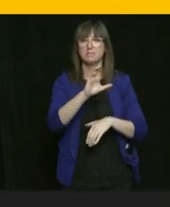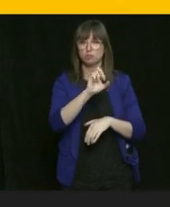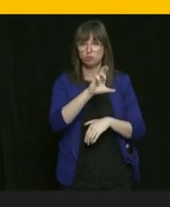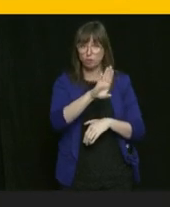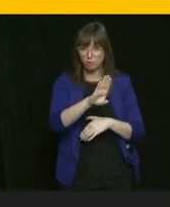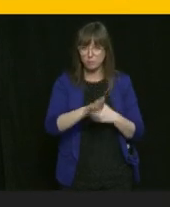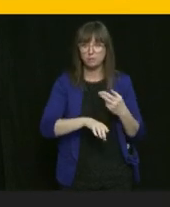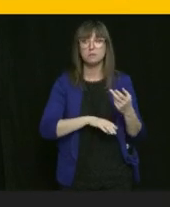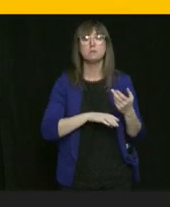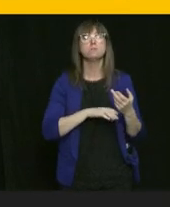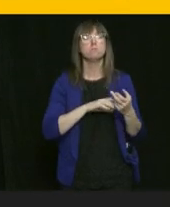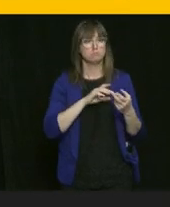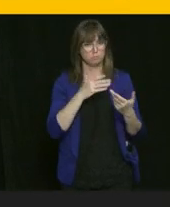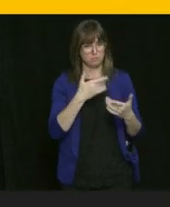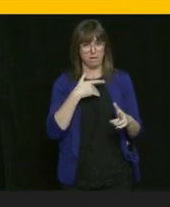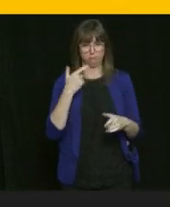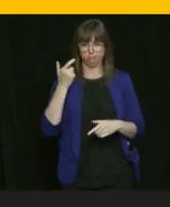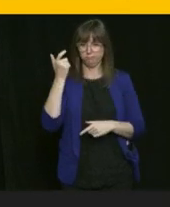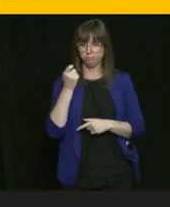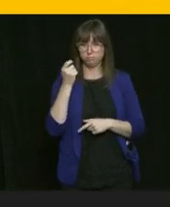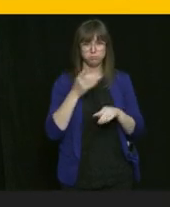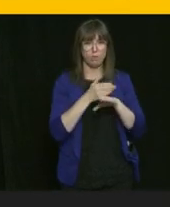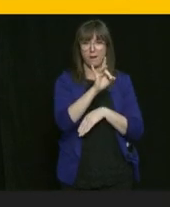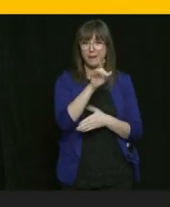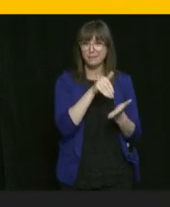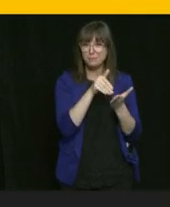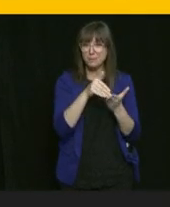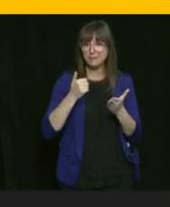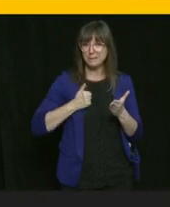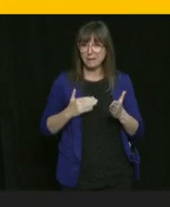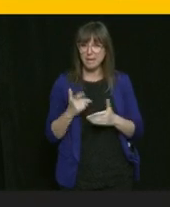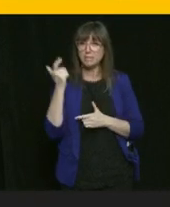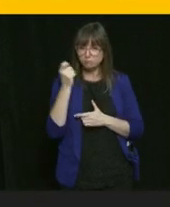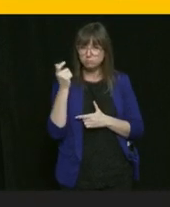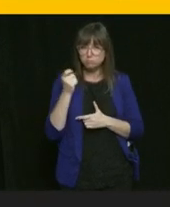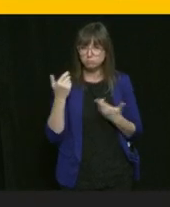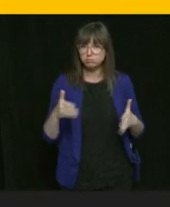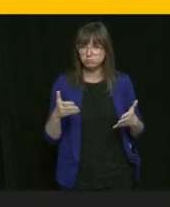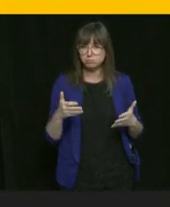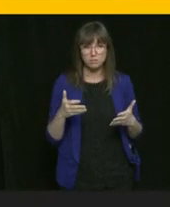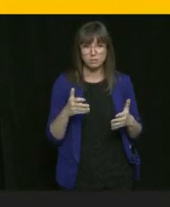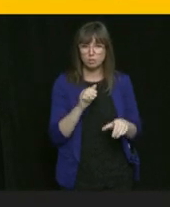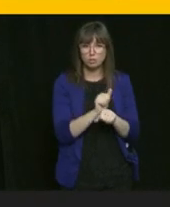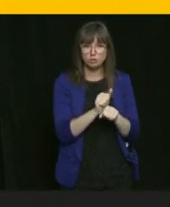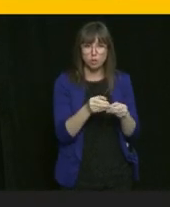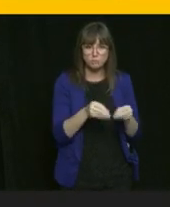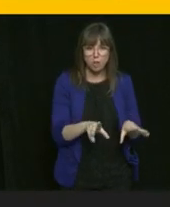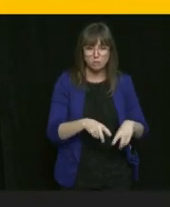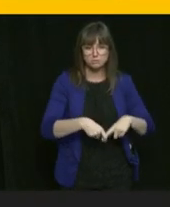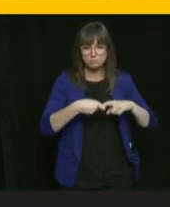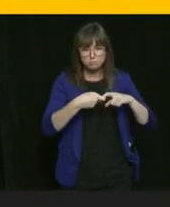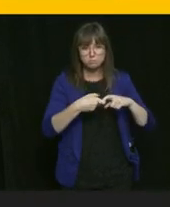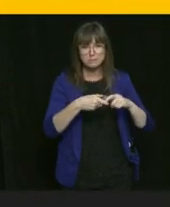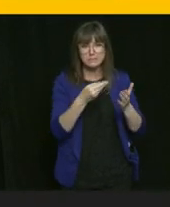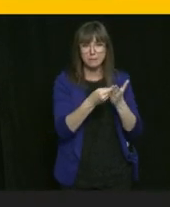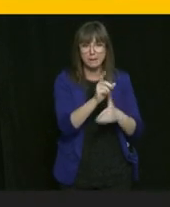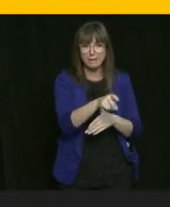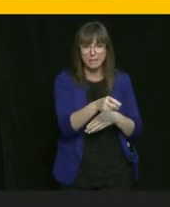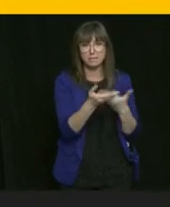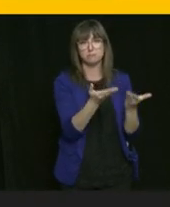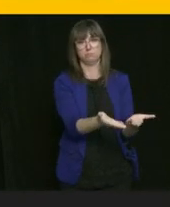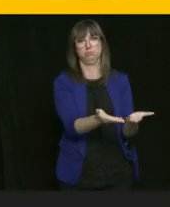That benefited over 8 million Canadians who'd lost their jobs, who needed supports.